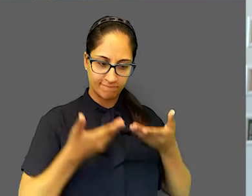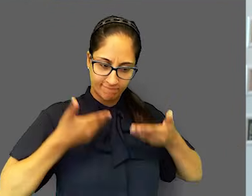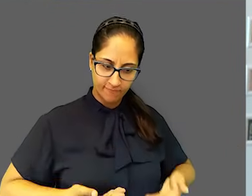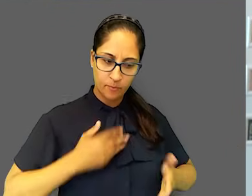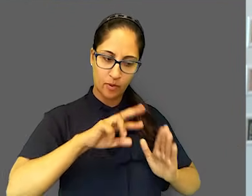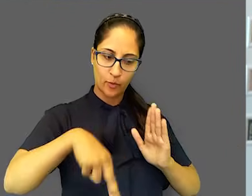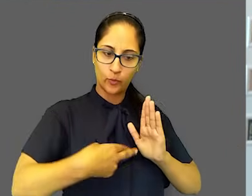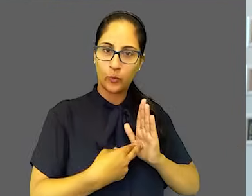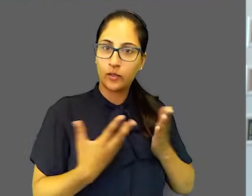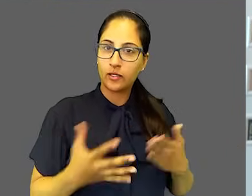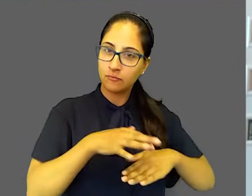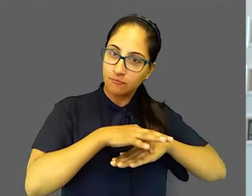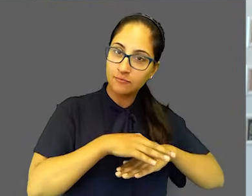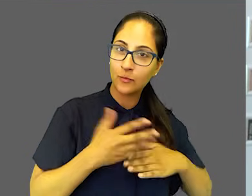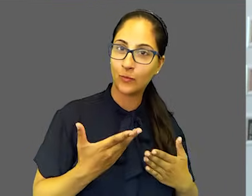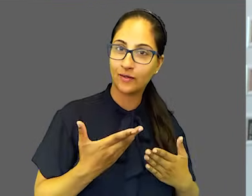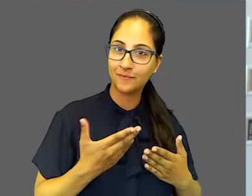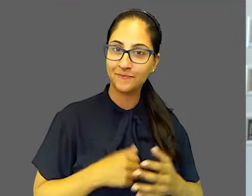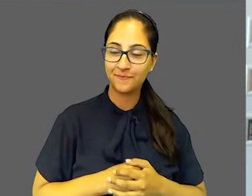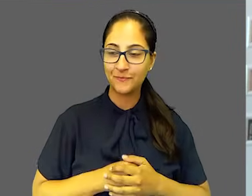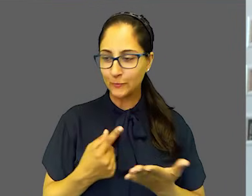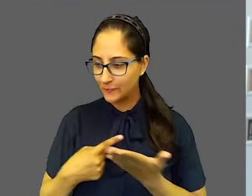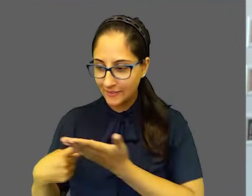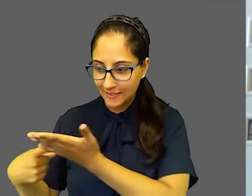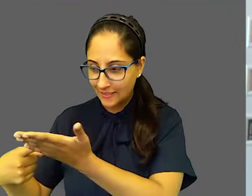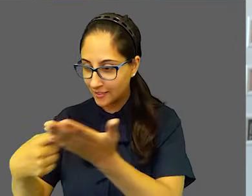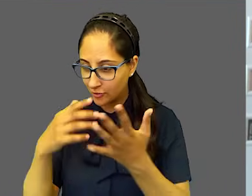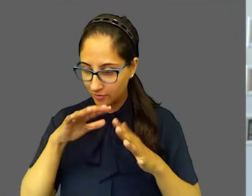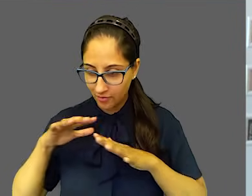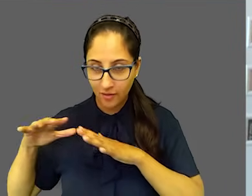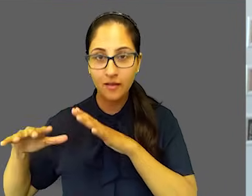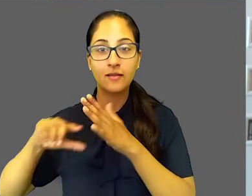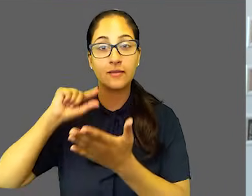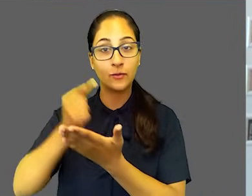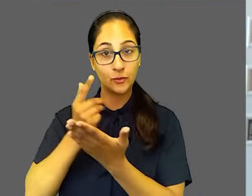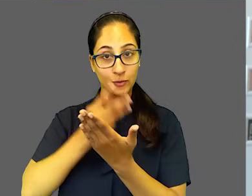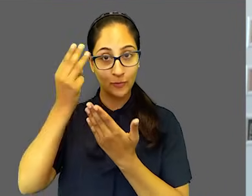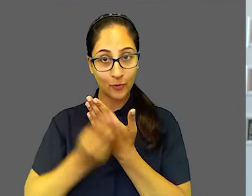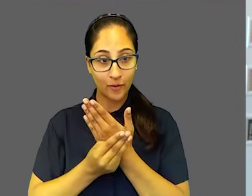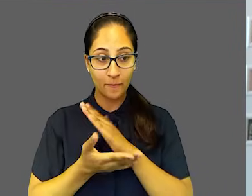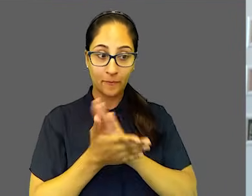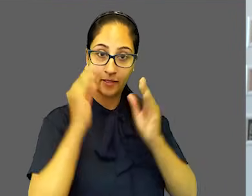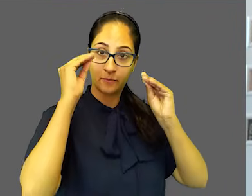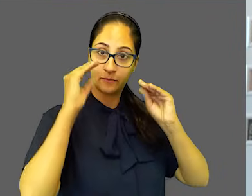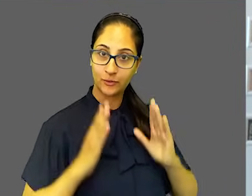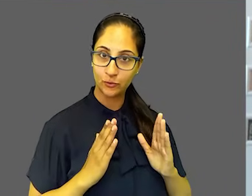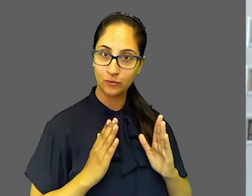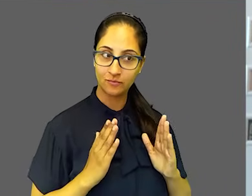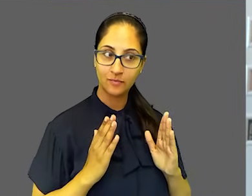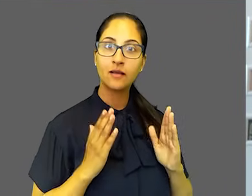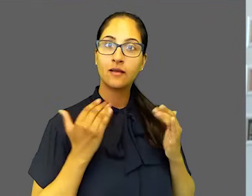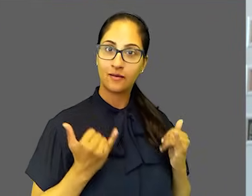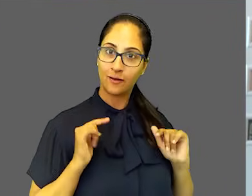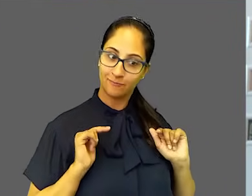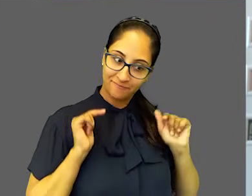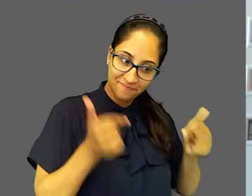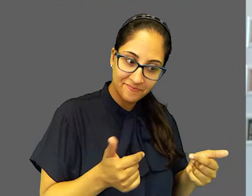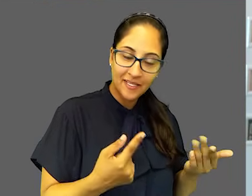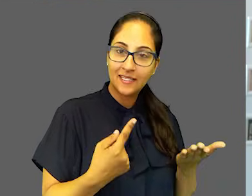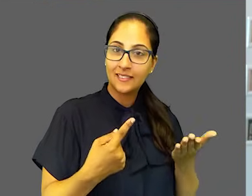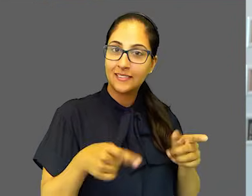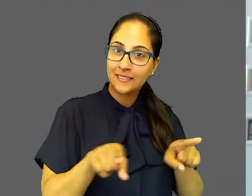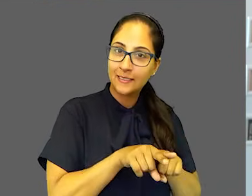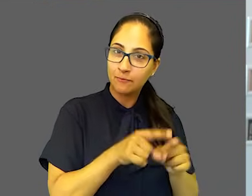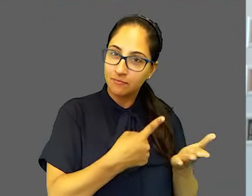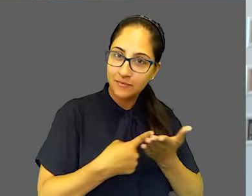then translating it to our students and to the future of our Jamaat. How do we take that information and then impart